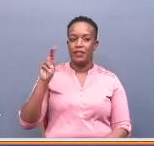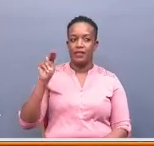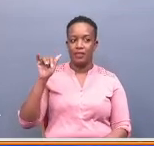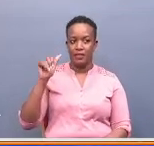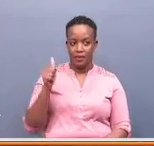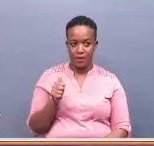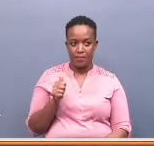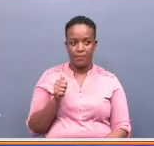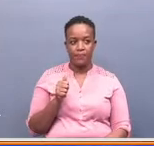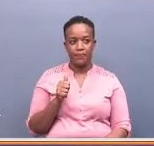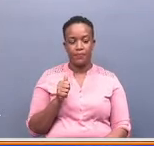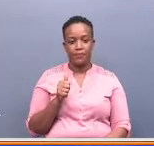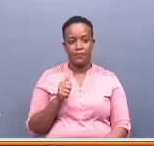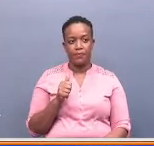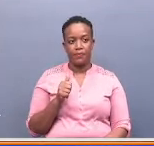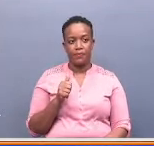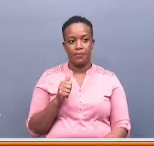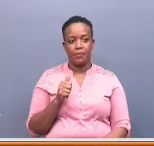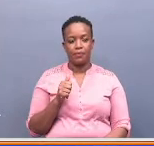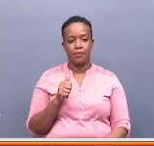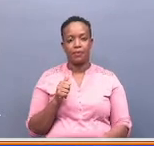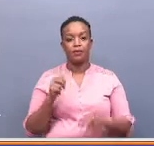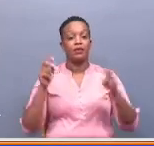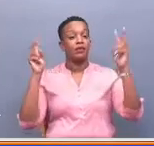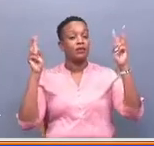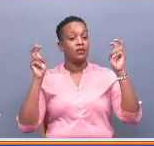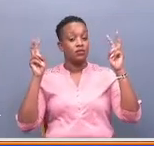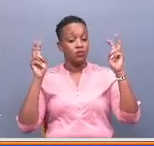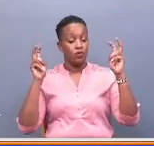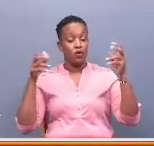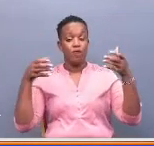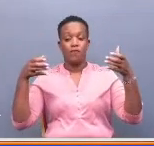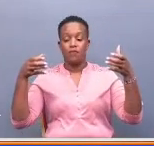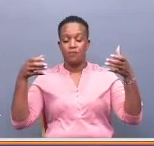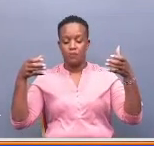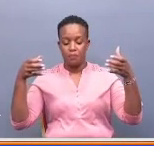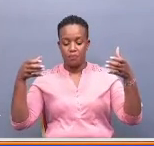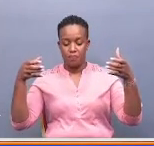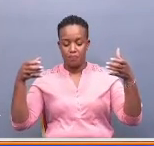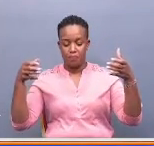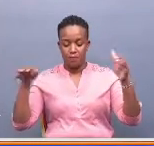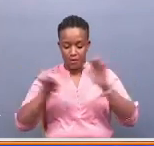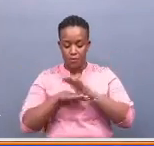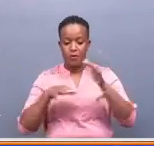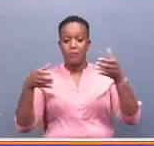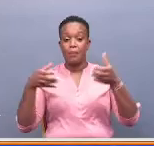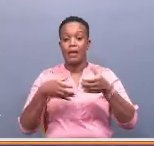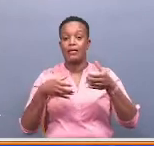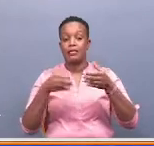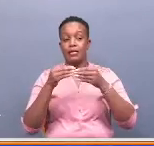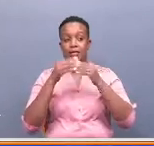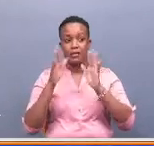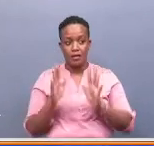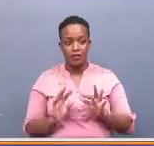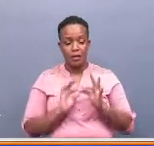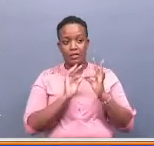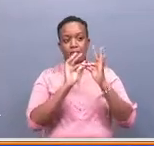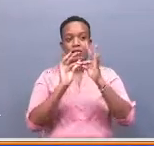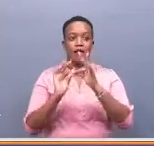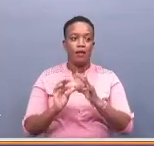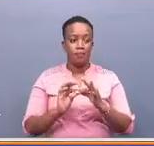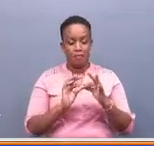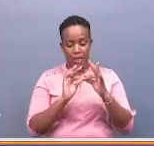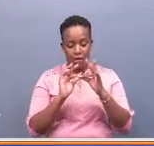The matter of the deputy party leader of Azimio La Umoja